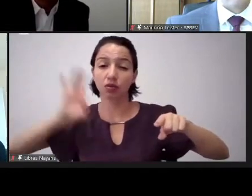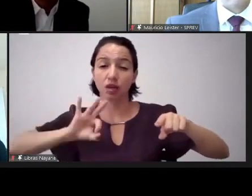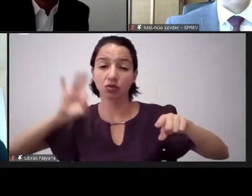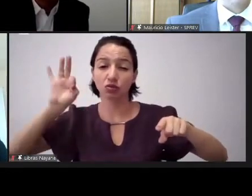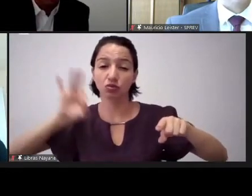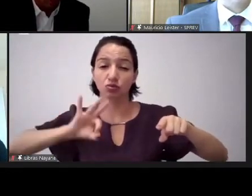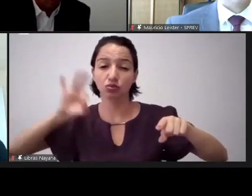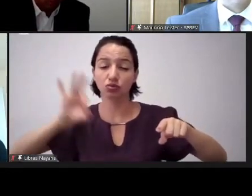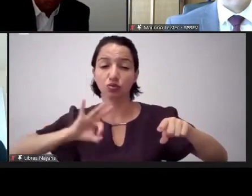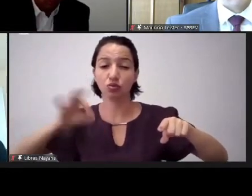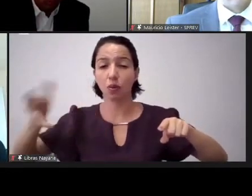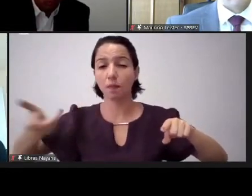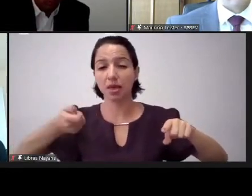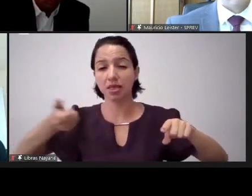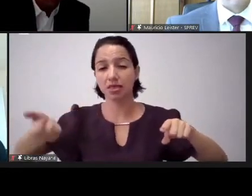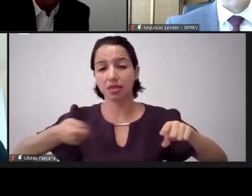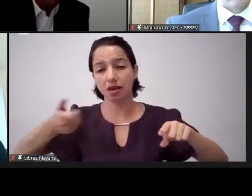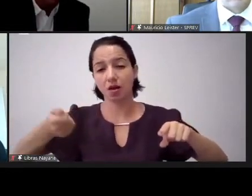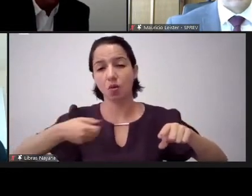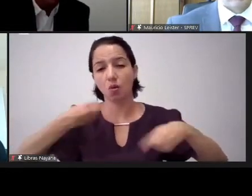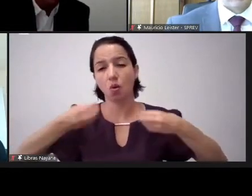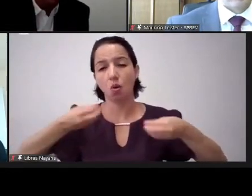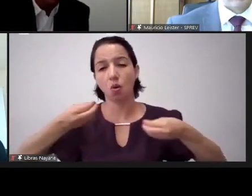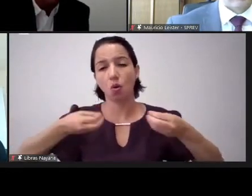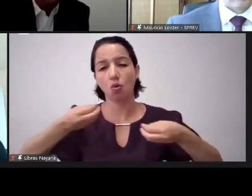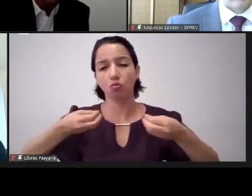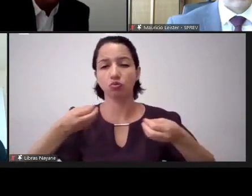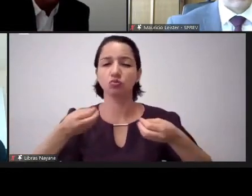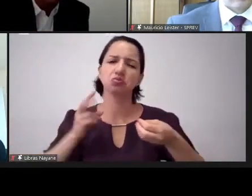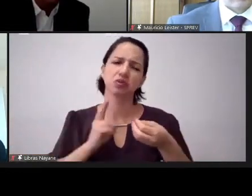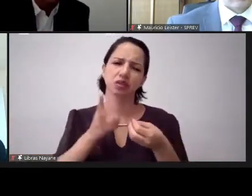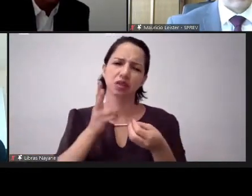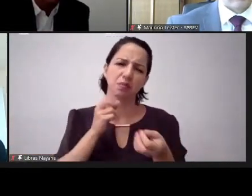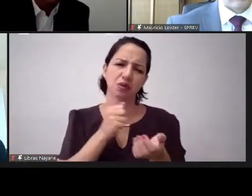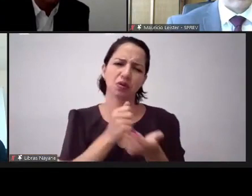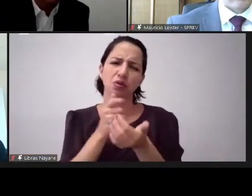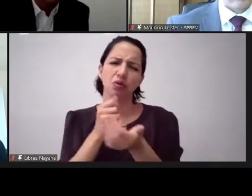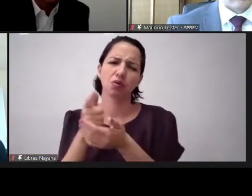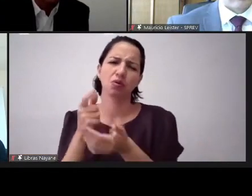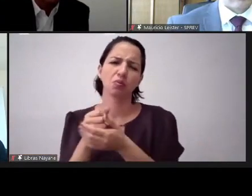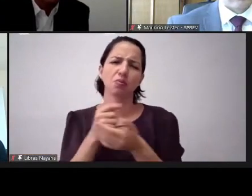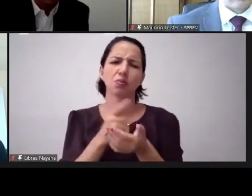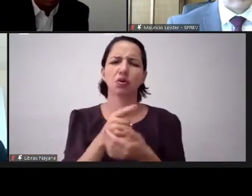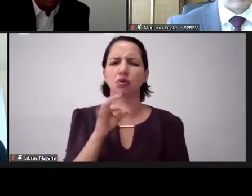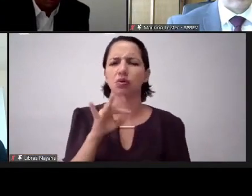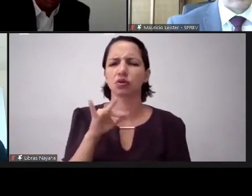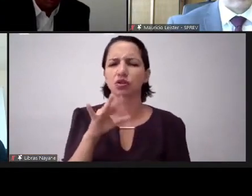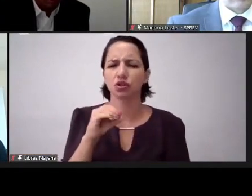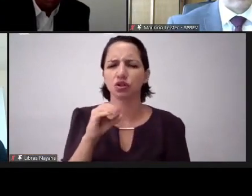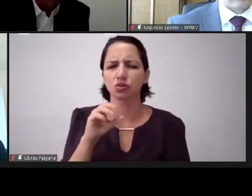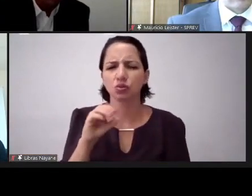diversification with increase of interest rate and stratification.